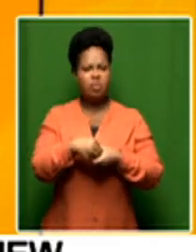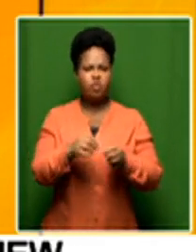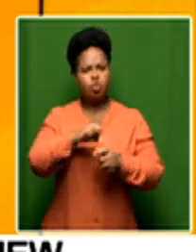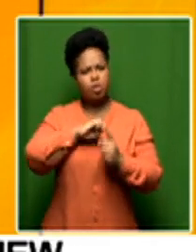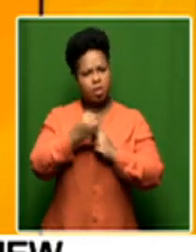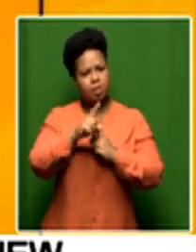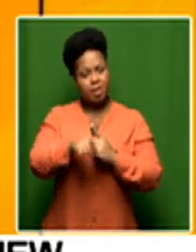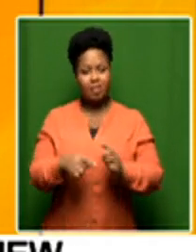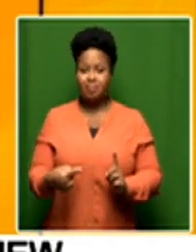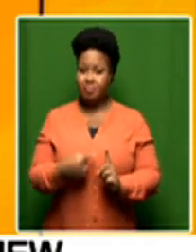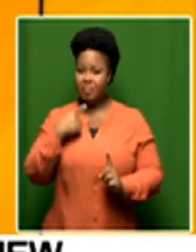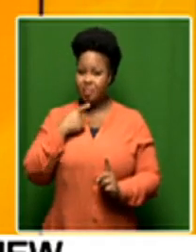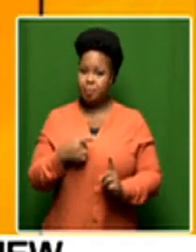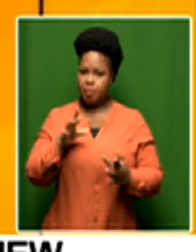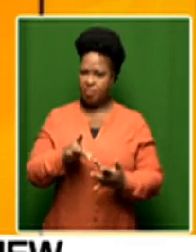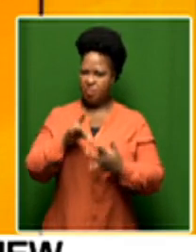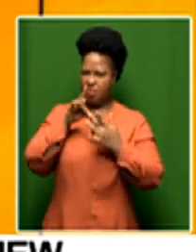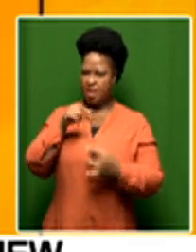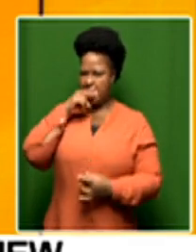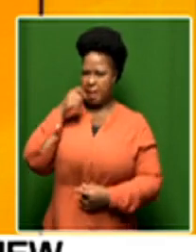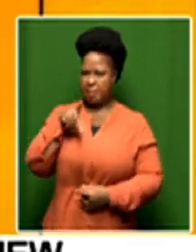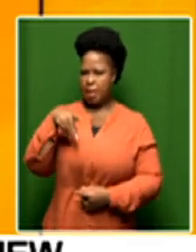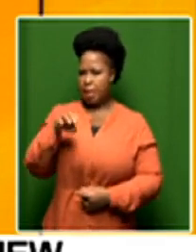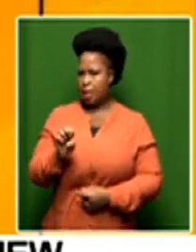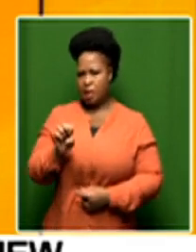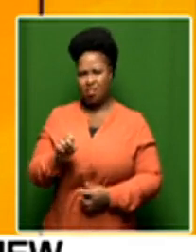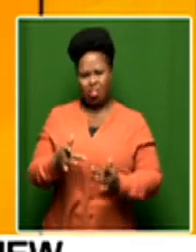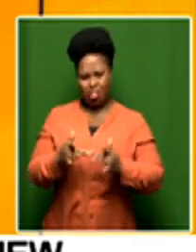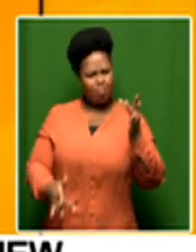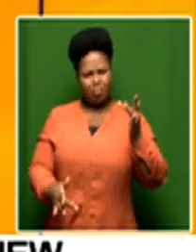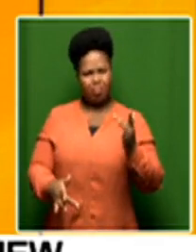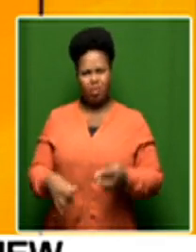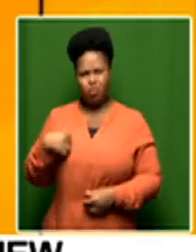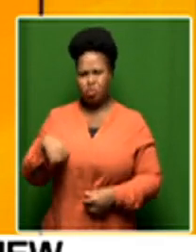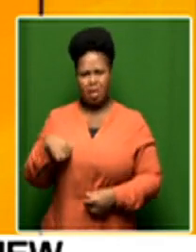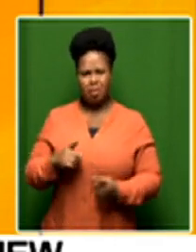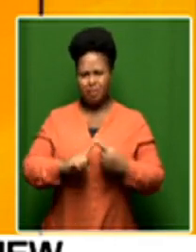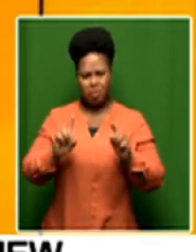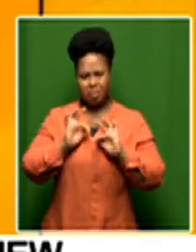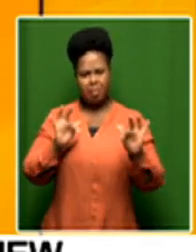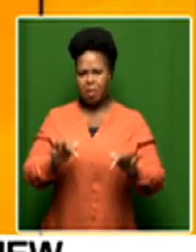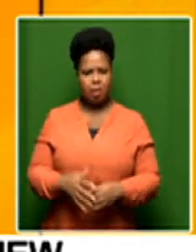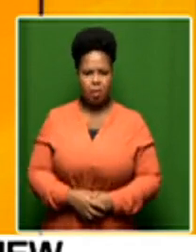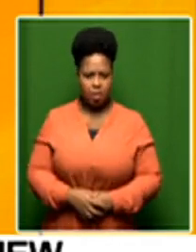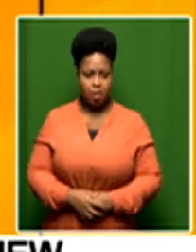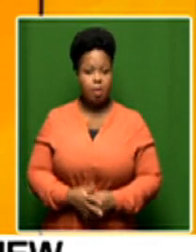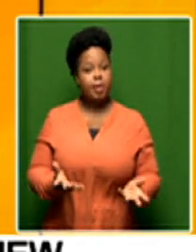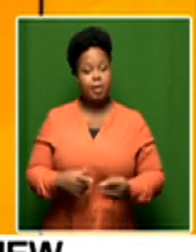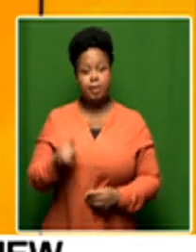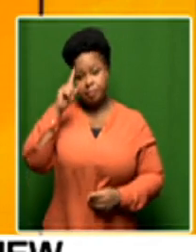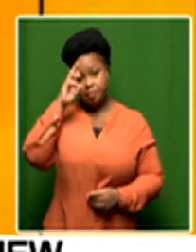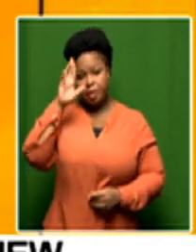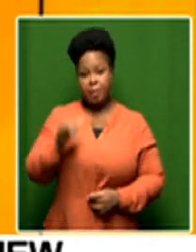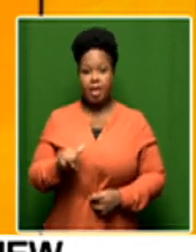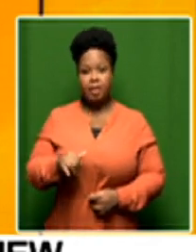society. Bhanga says the chosen name for Port Elizabeth has no connection to the people of the metro. Nelson Mandela